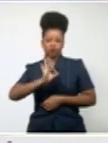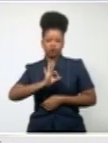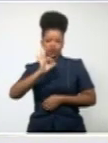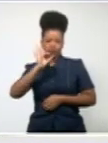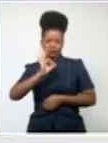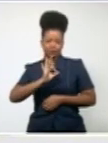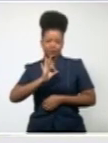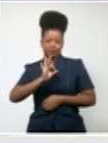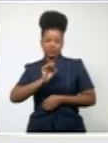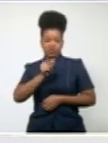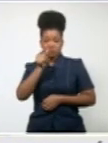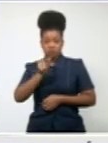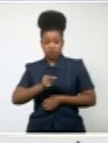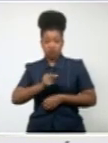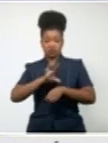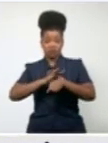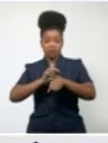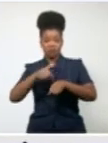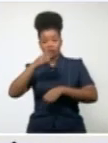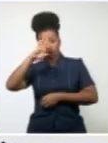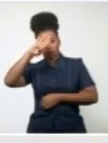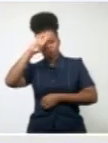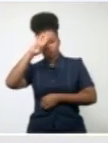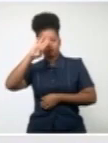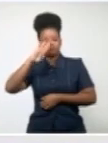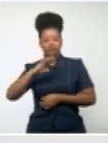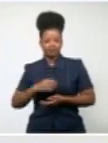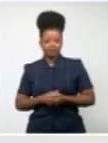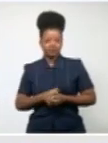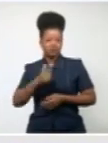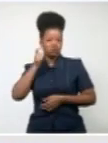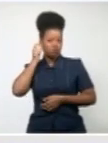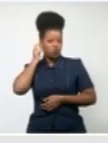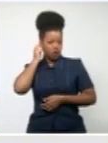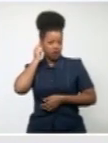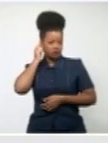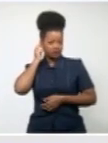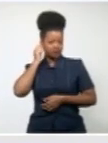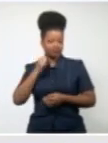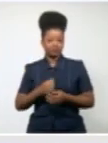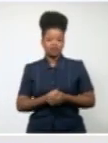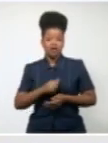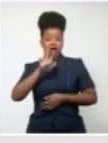49.3% are of the female sex and